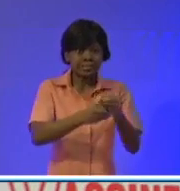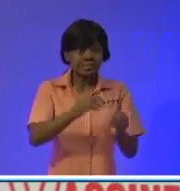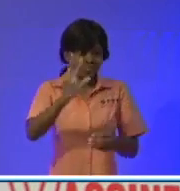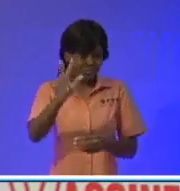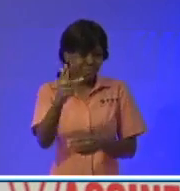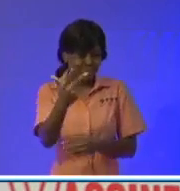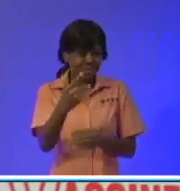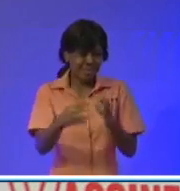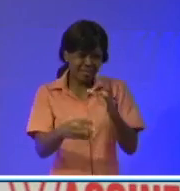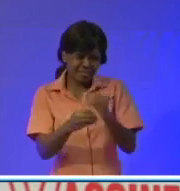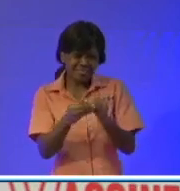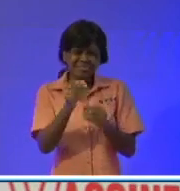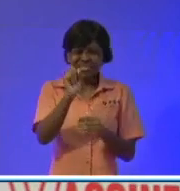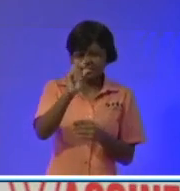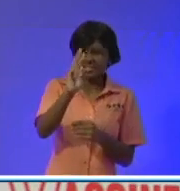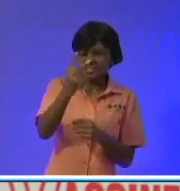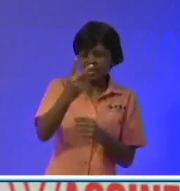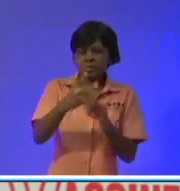32,922.